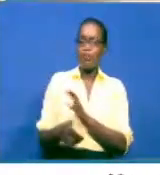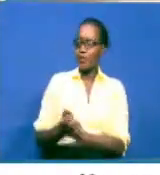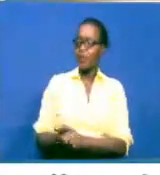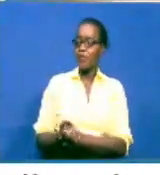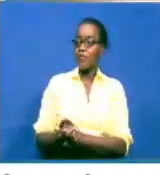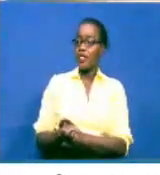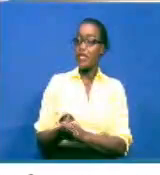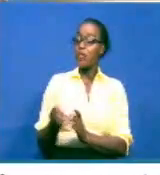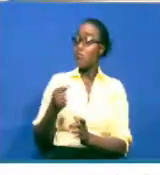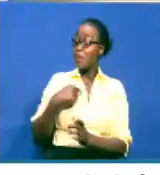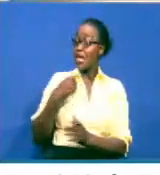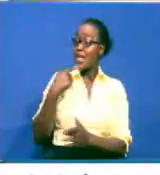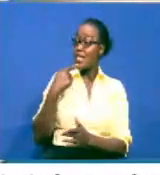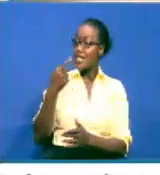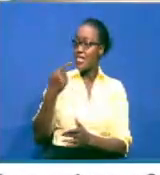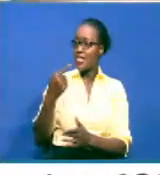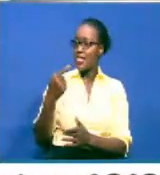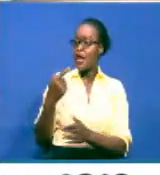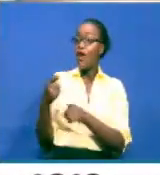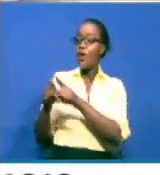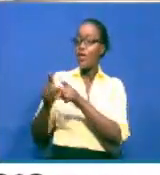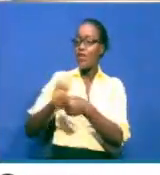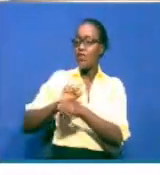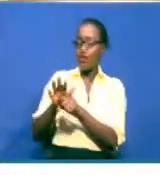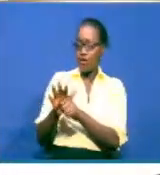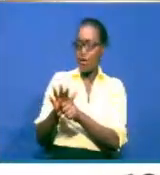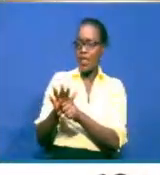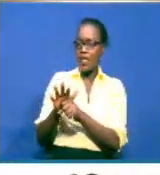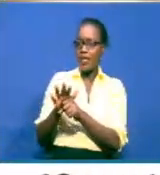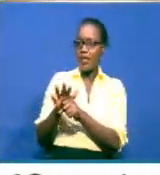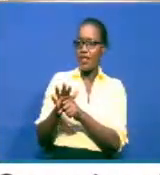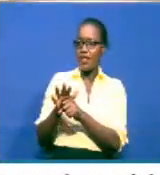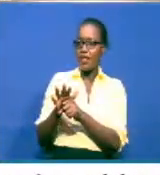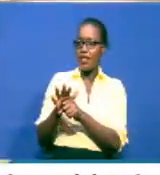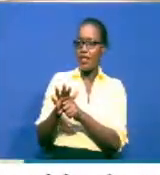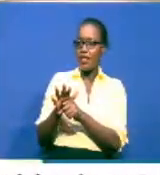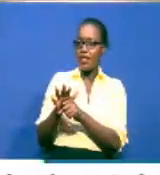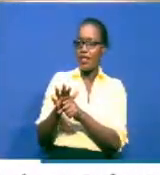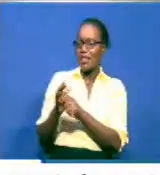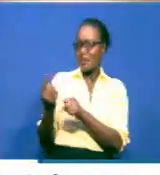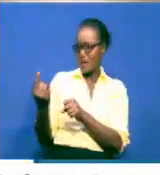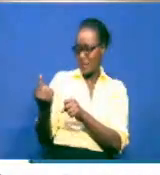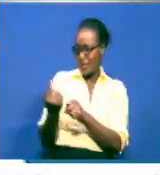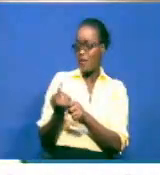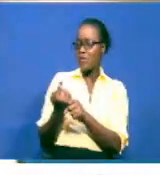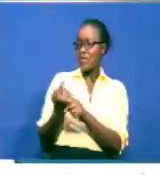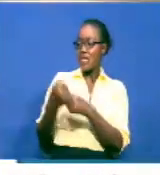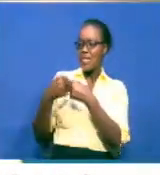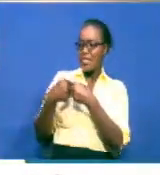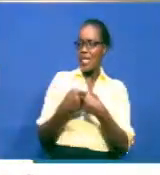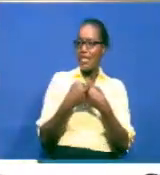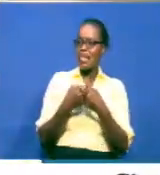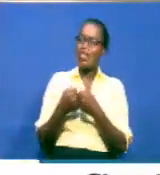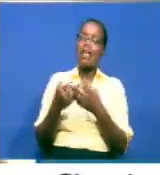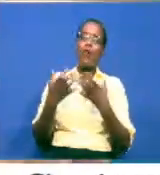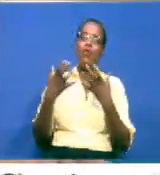want to say that even as the corona, you know, comes in, we find that their challenges have even become